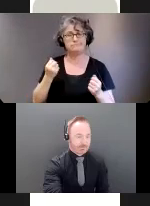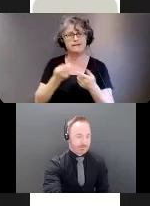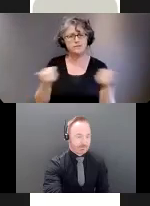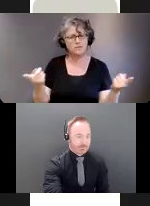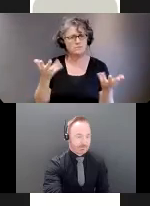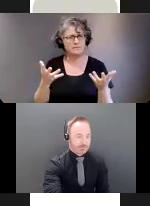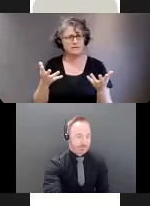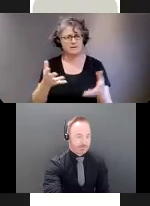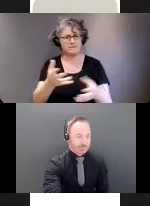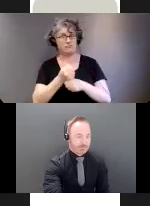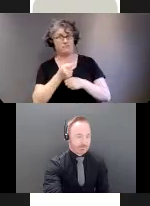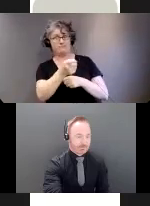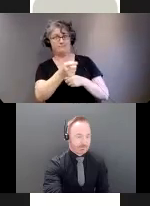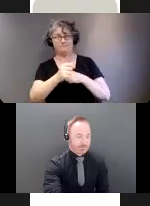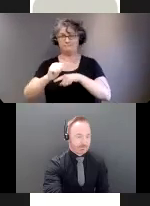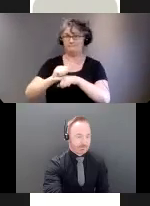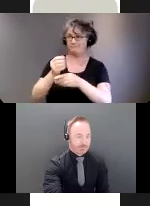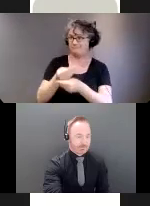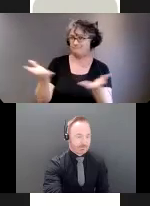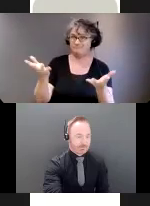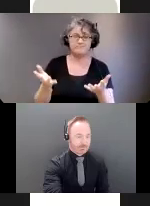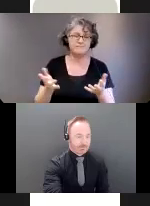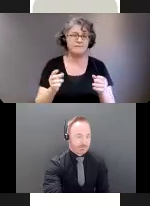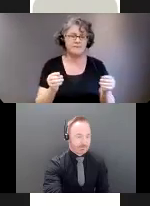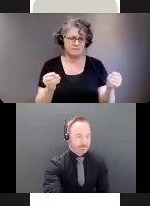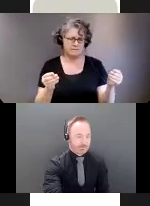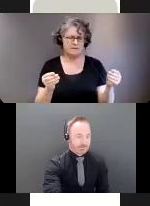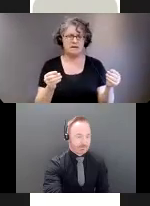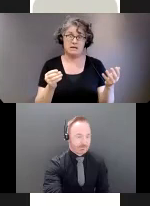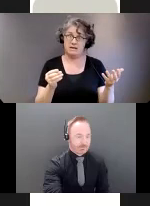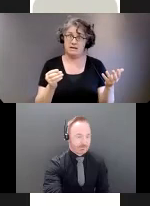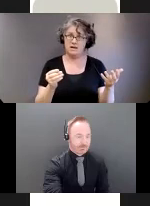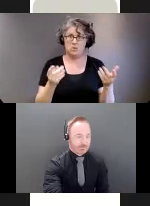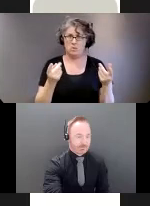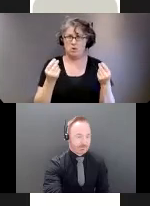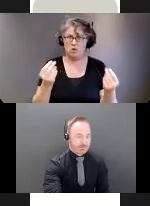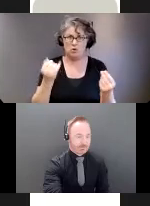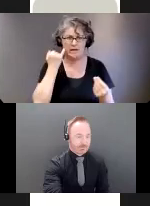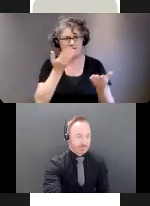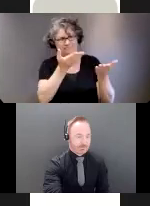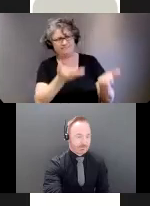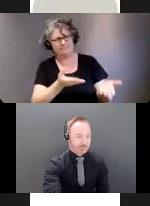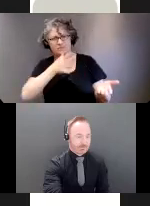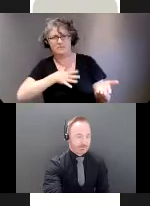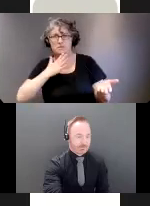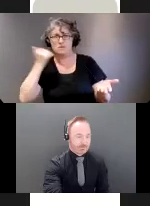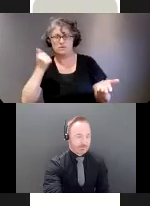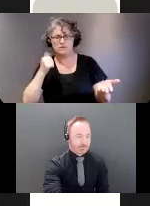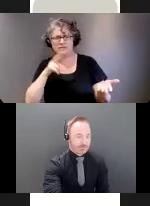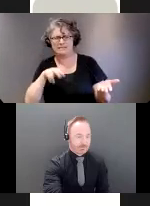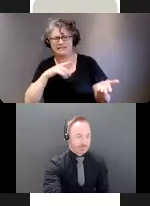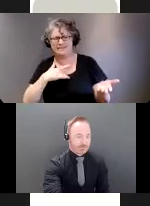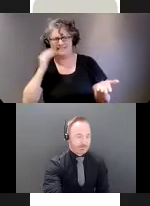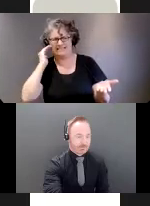as a service provider or support about what should I do if I'm worried about an older woman, but I'm not sure if